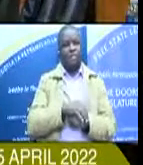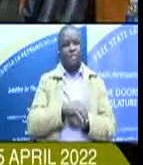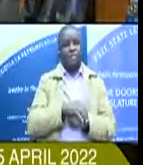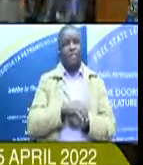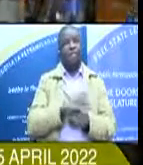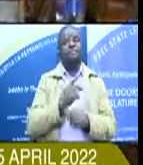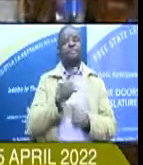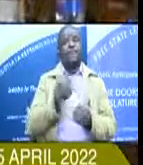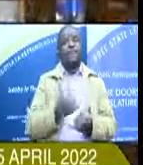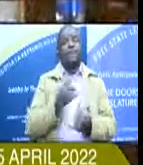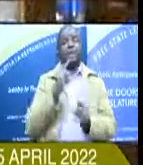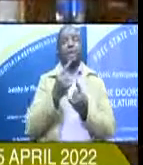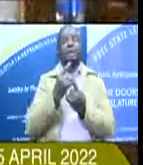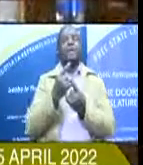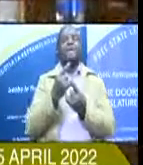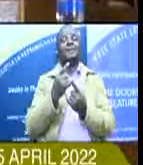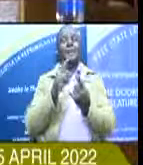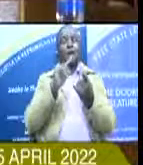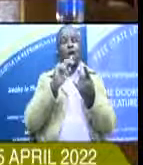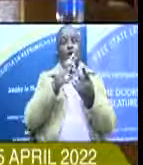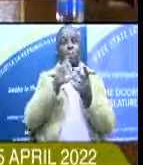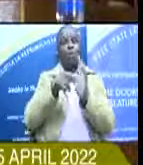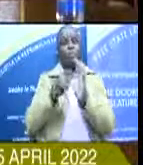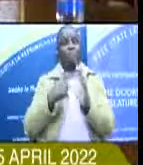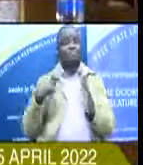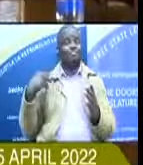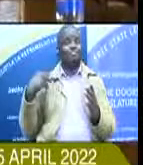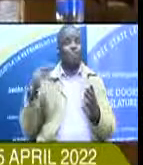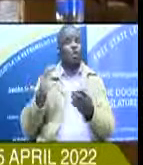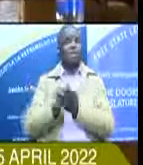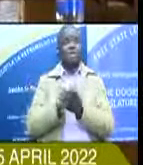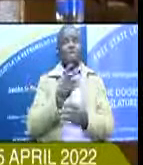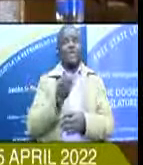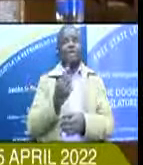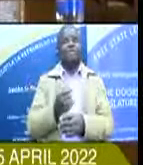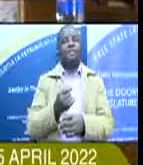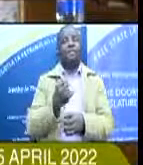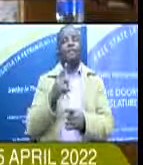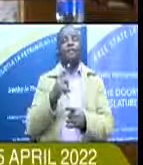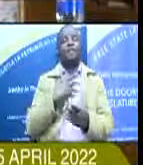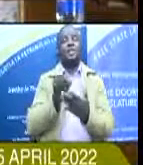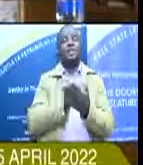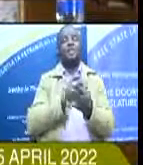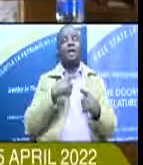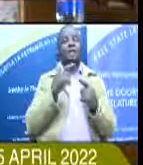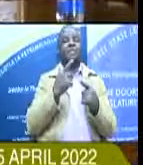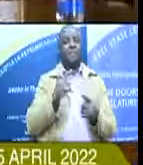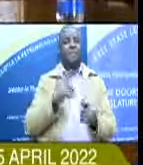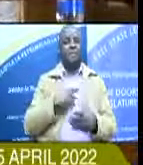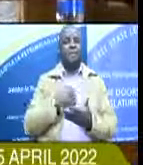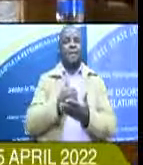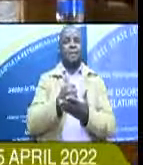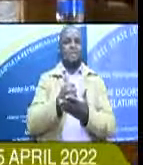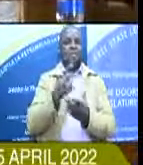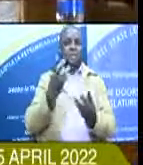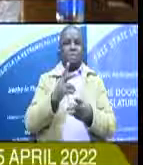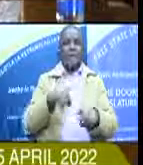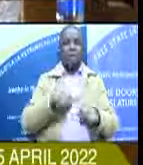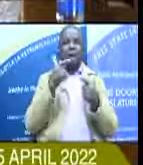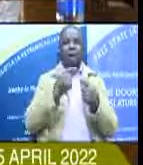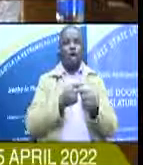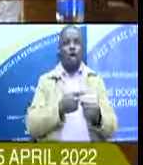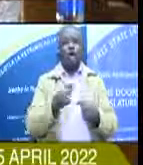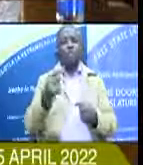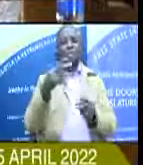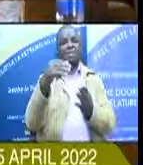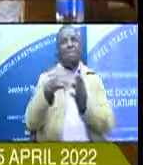our departmental mandate of saving lives and increasing the life expectancy of our people to 70